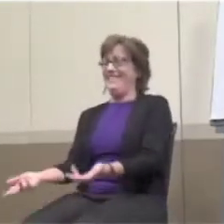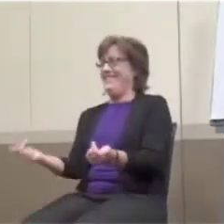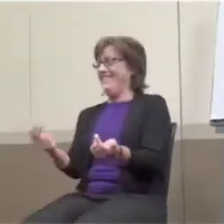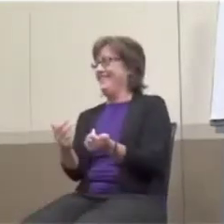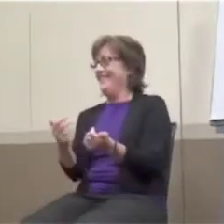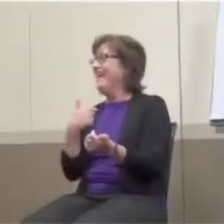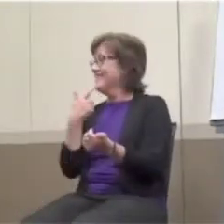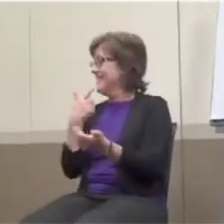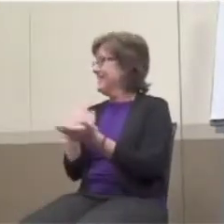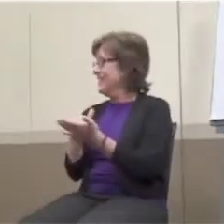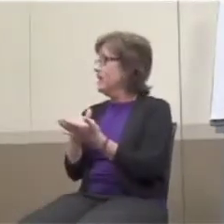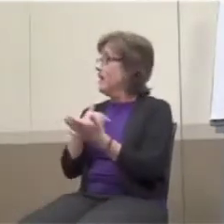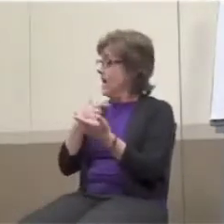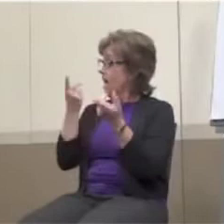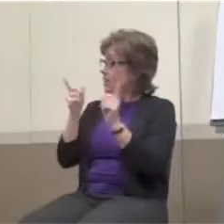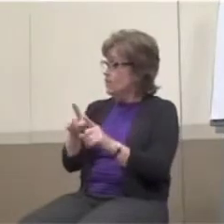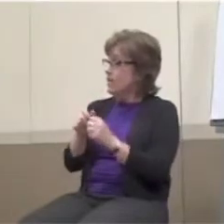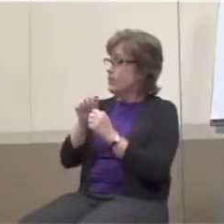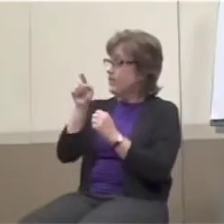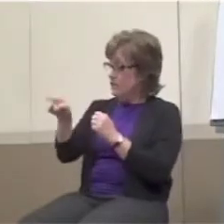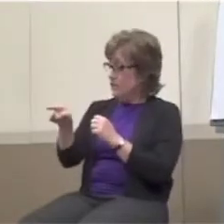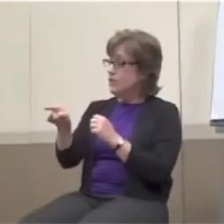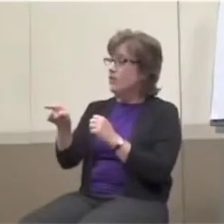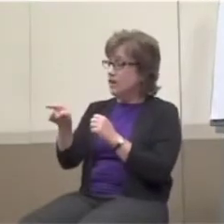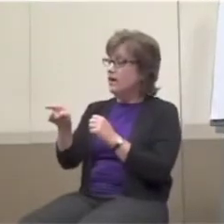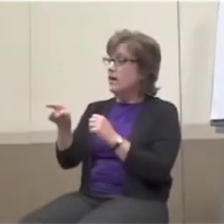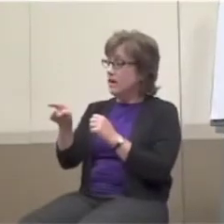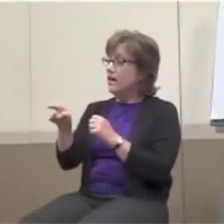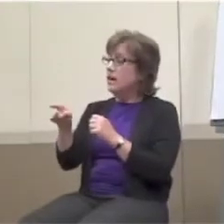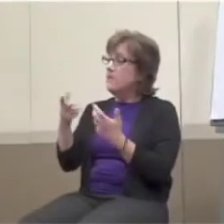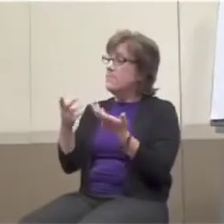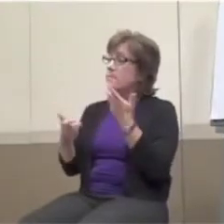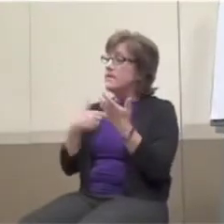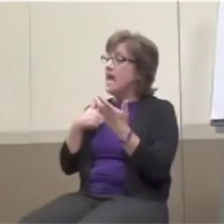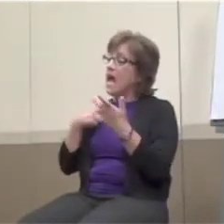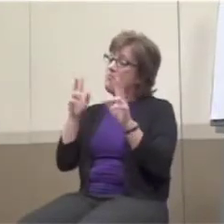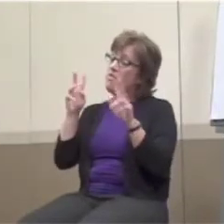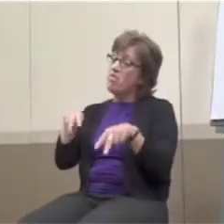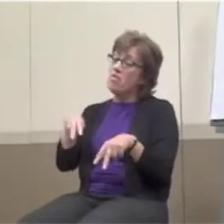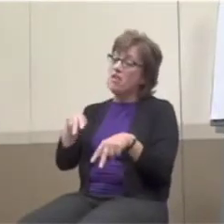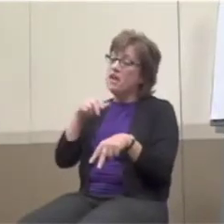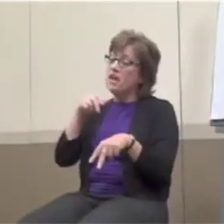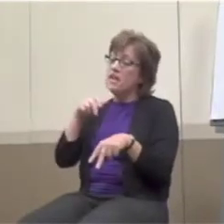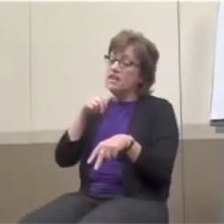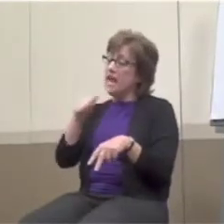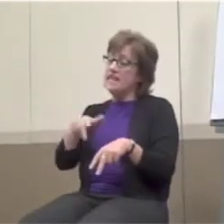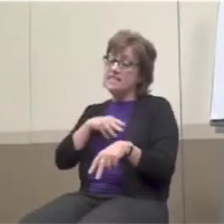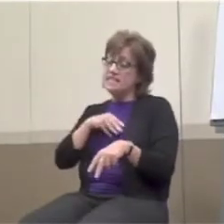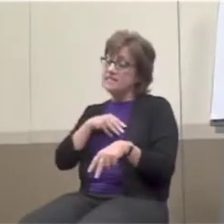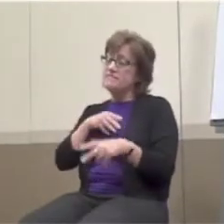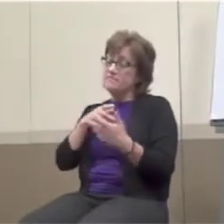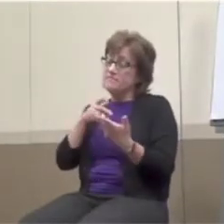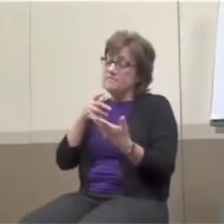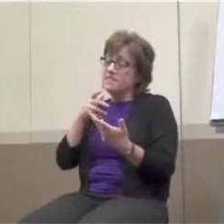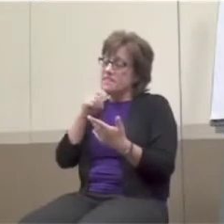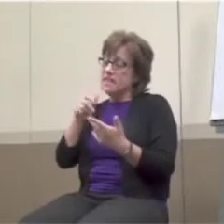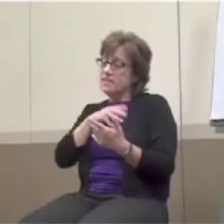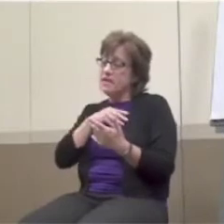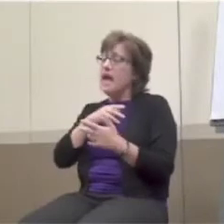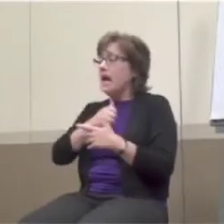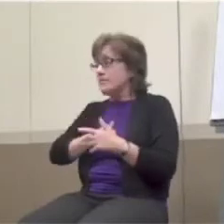I'm going to do that again. I agree with you that it might be patronizing you, and that's unacceptable, and I'm sorry about it, but you're an idiot.